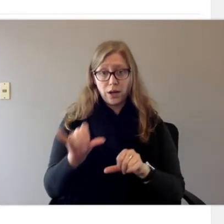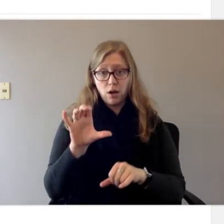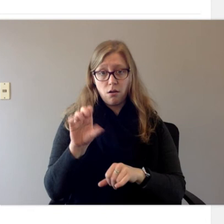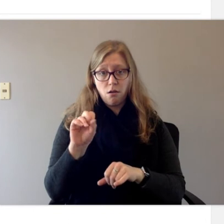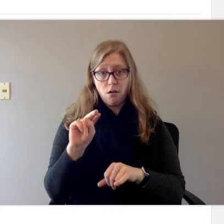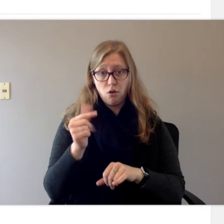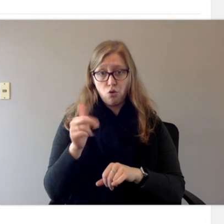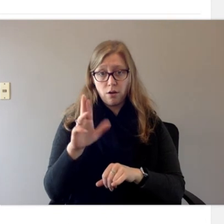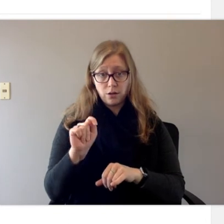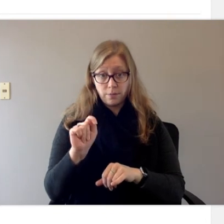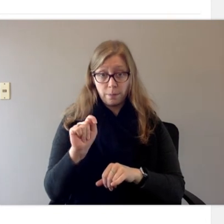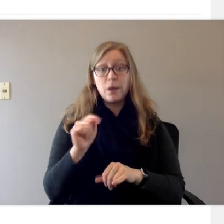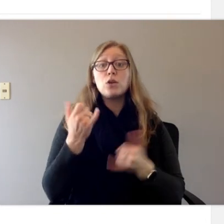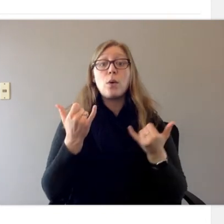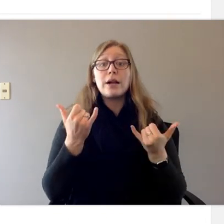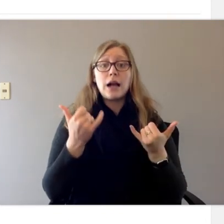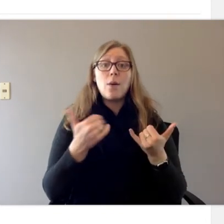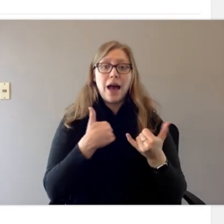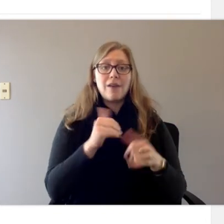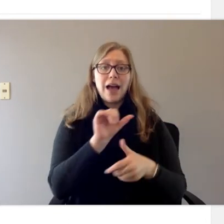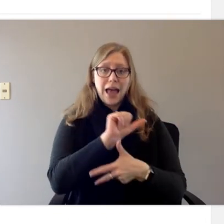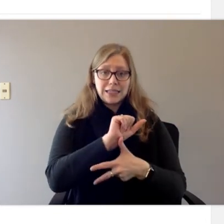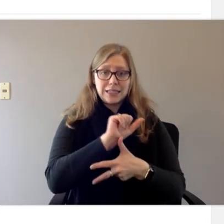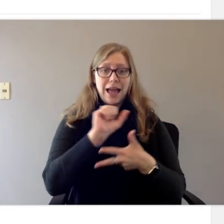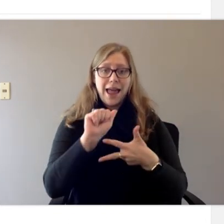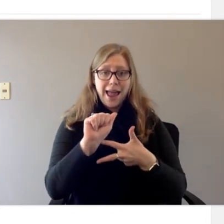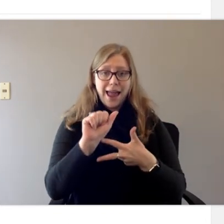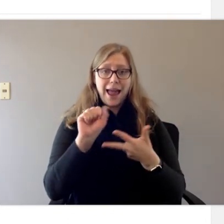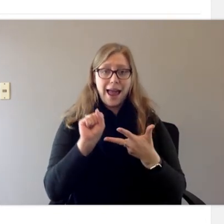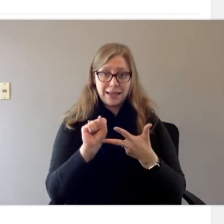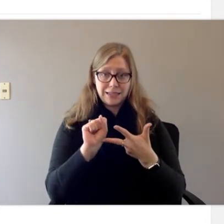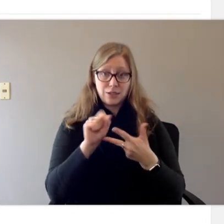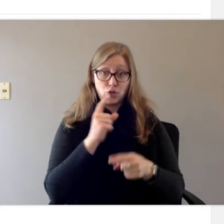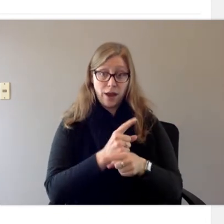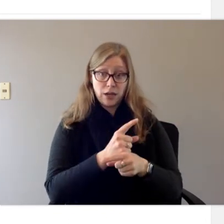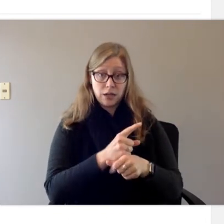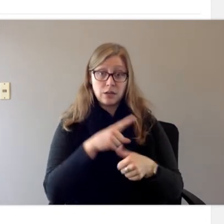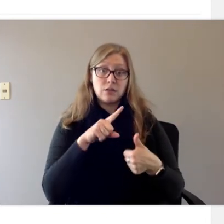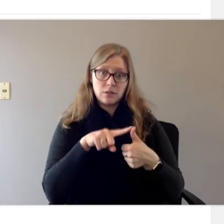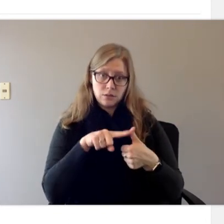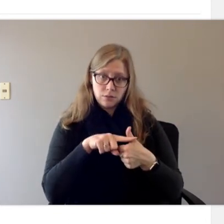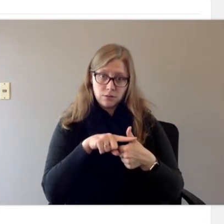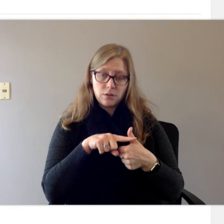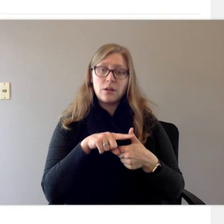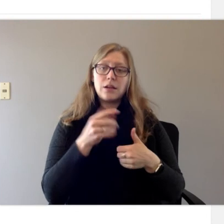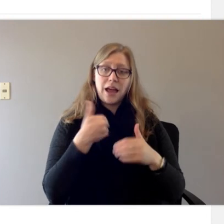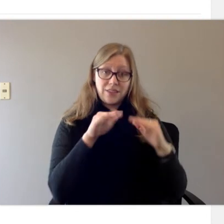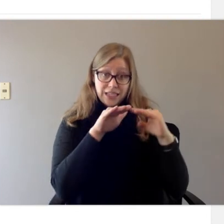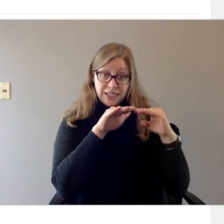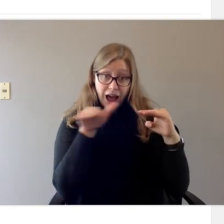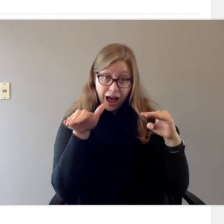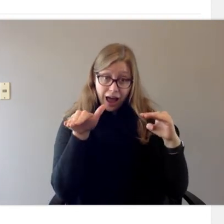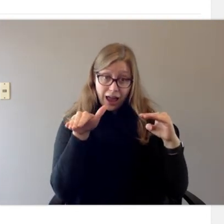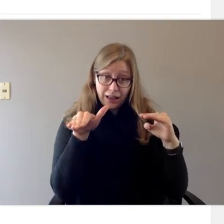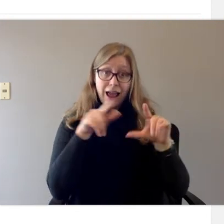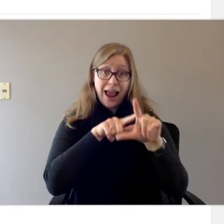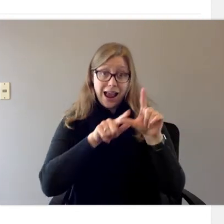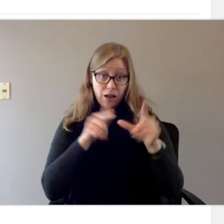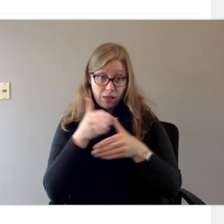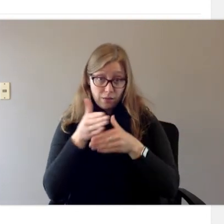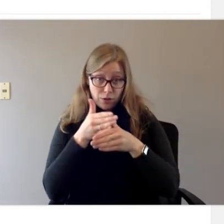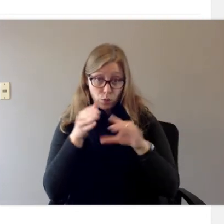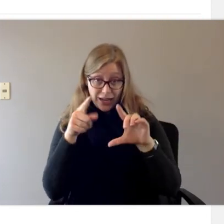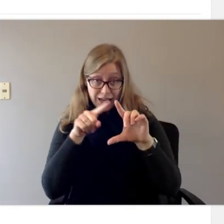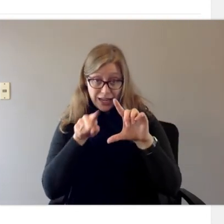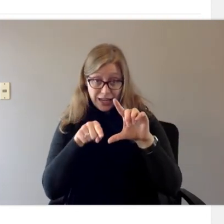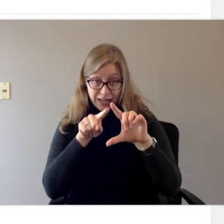now we have the side angle side. We know that we have a side, an angle in between, and then the other side that are congruent. And so